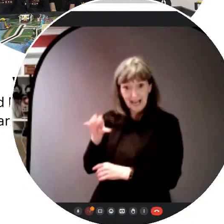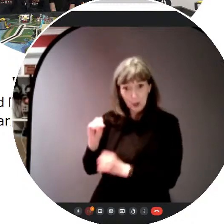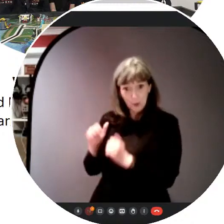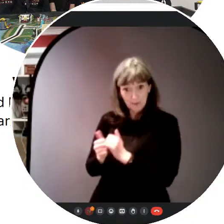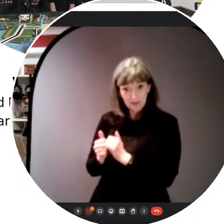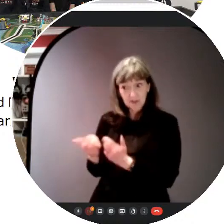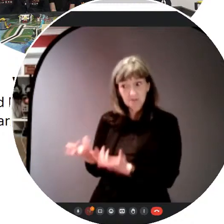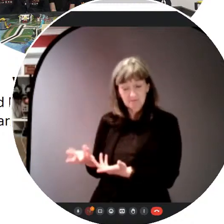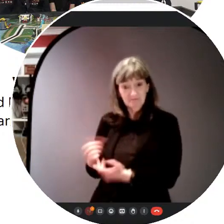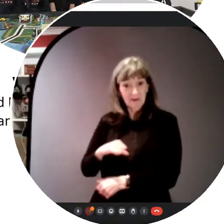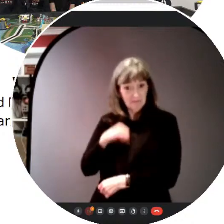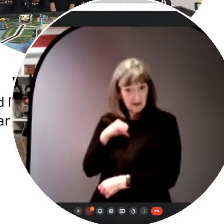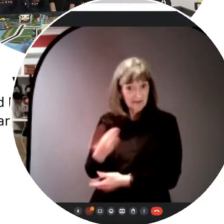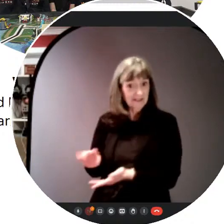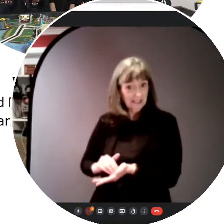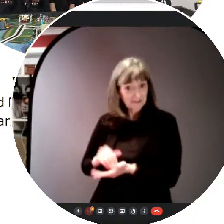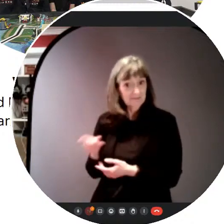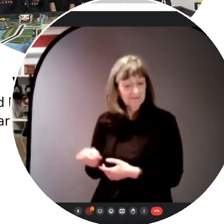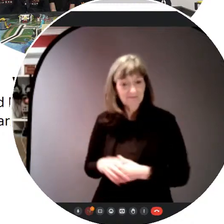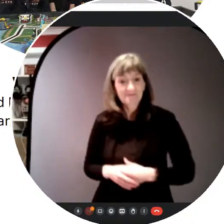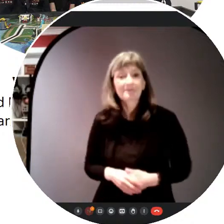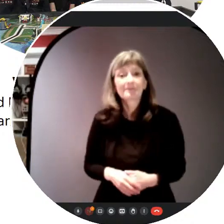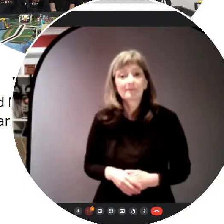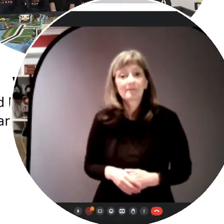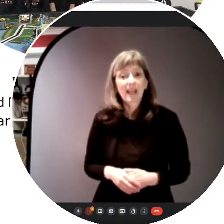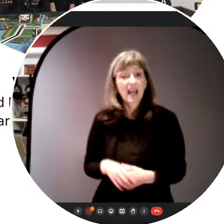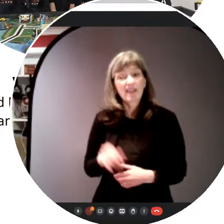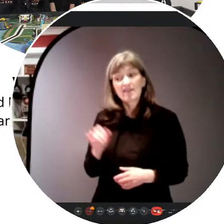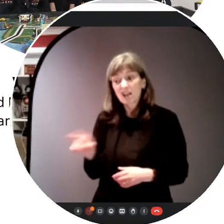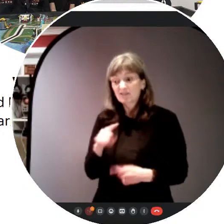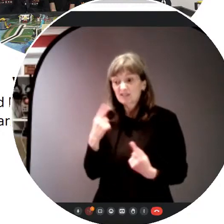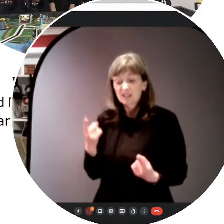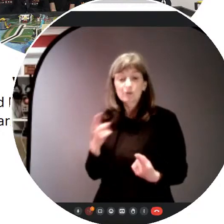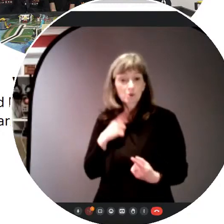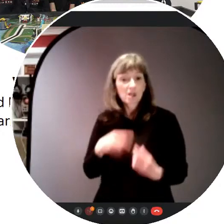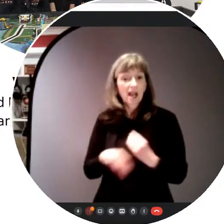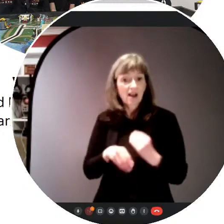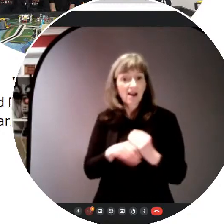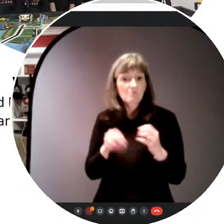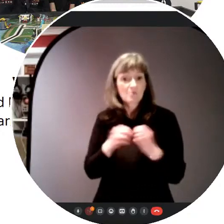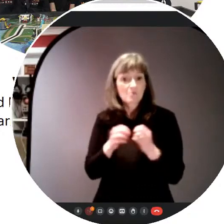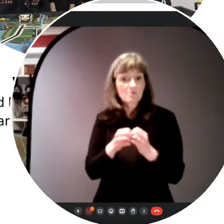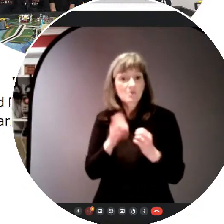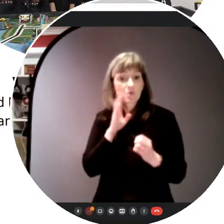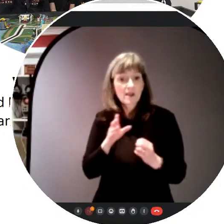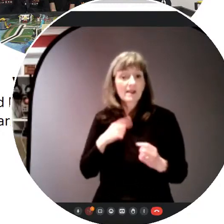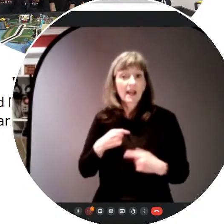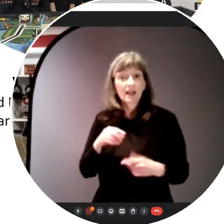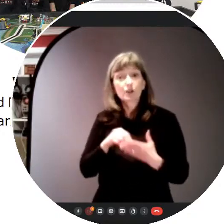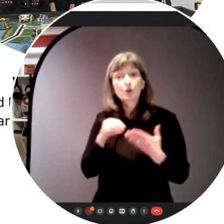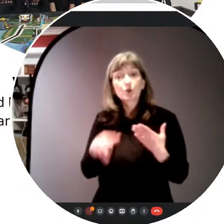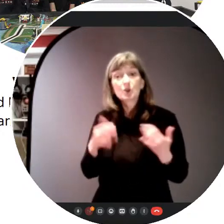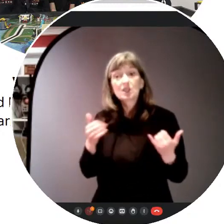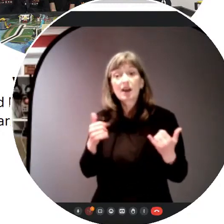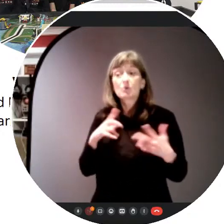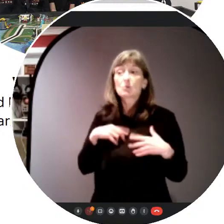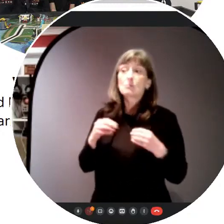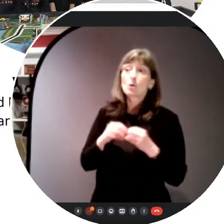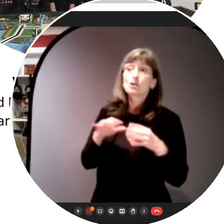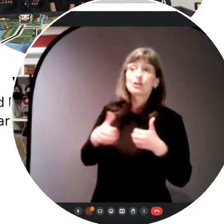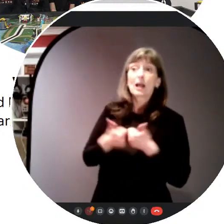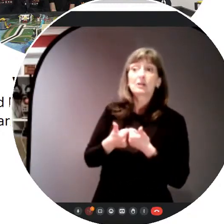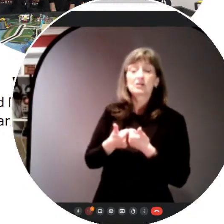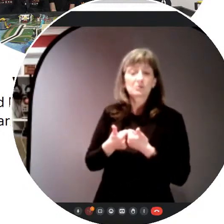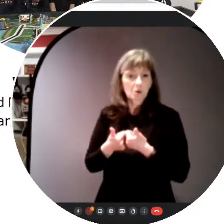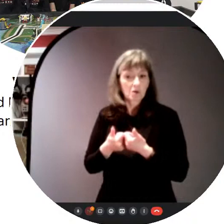very proud, and we continue to build on this success. And as students want to challenge themselves, we give